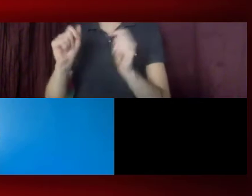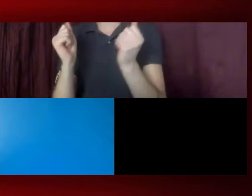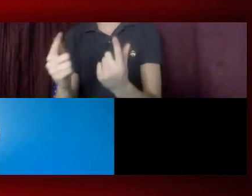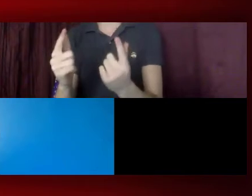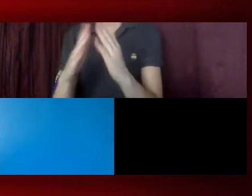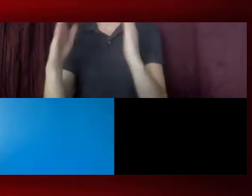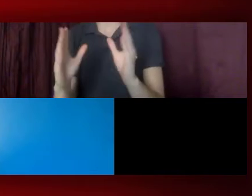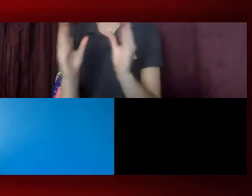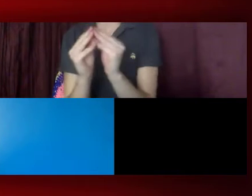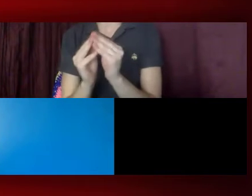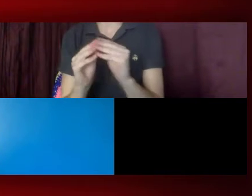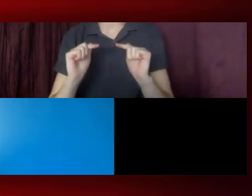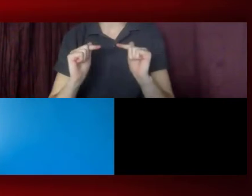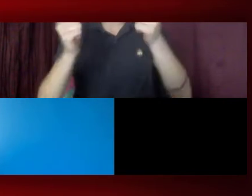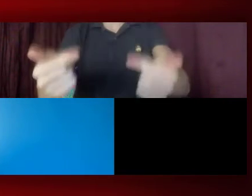their schedule.